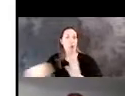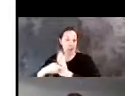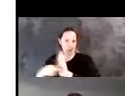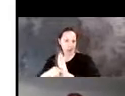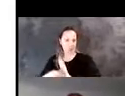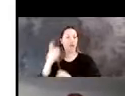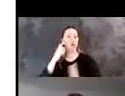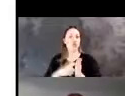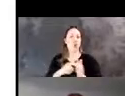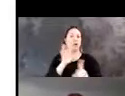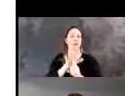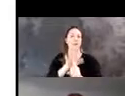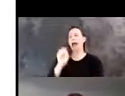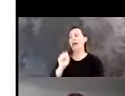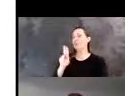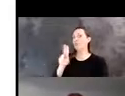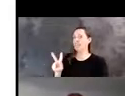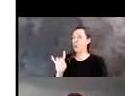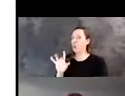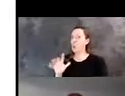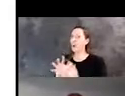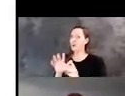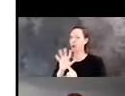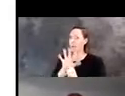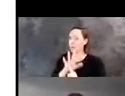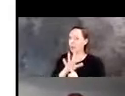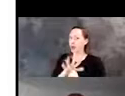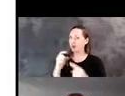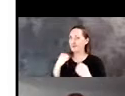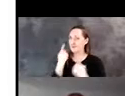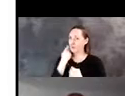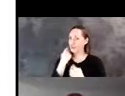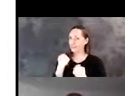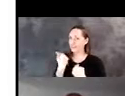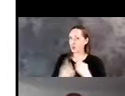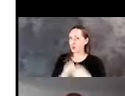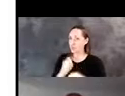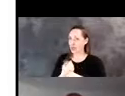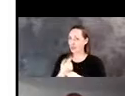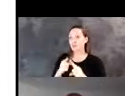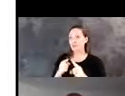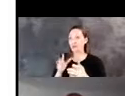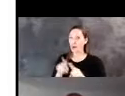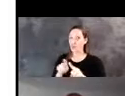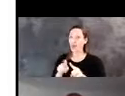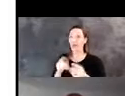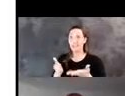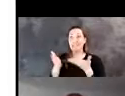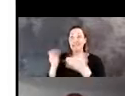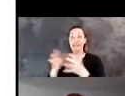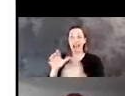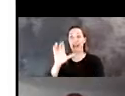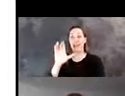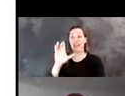popularity of SUVs has increased tremendously in the past couple of years, and they contribute a lot of carbon dioxide.